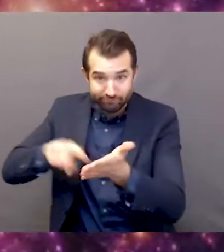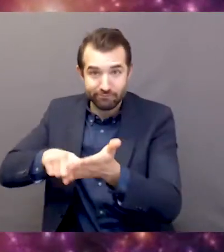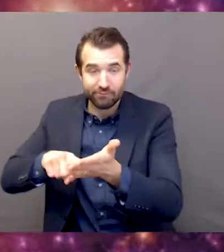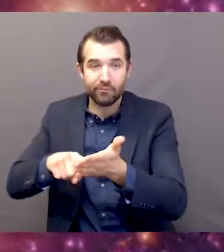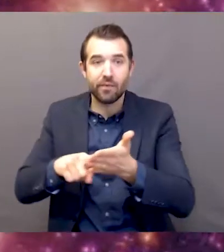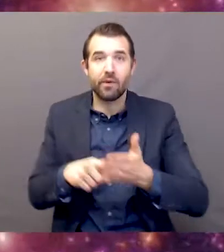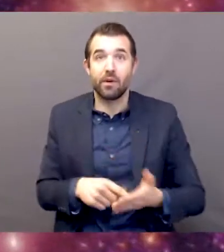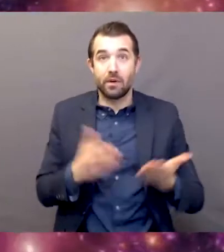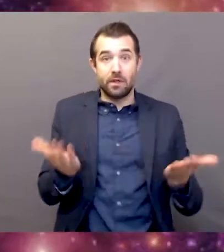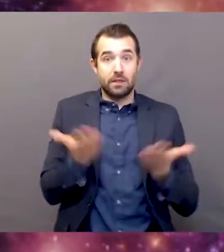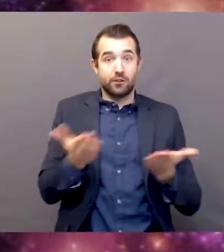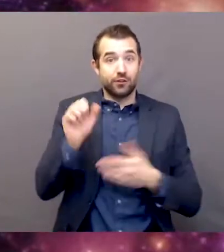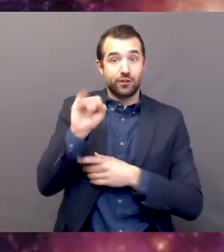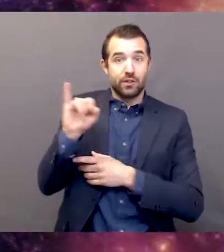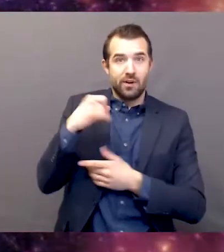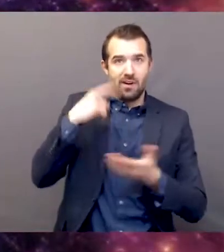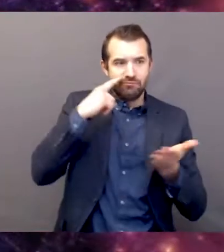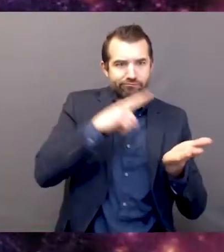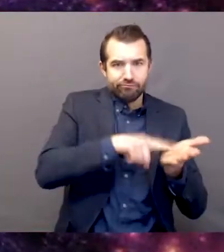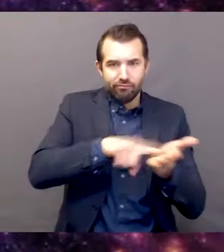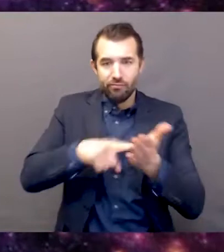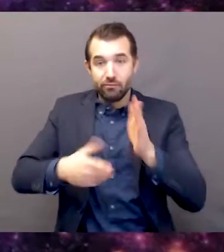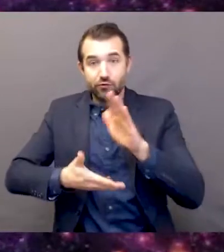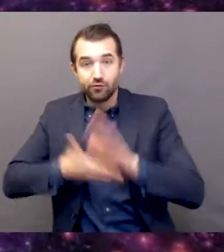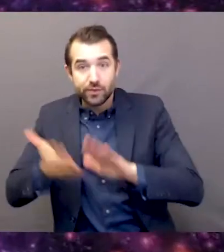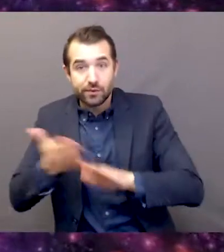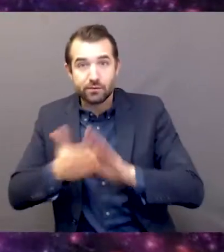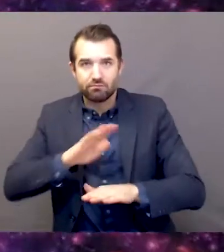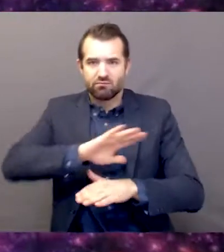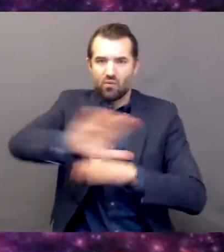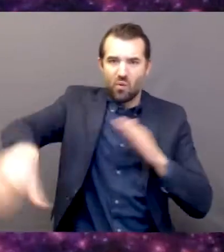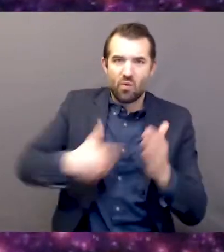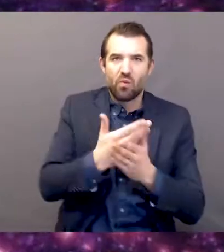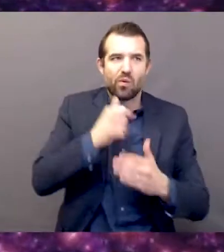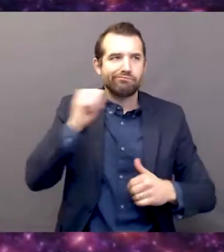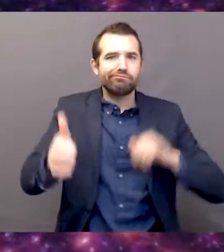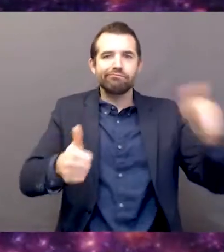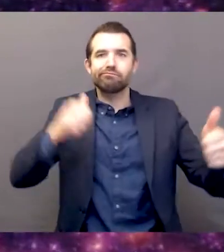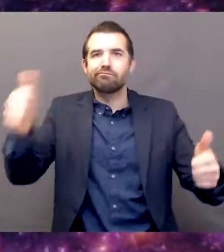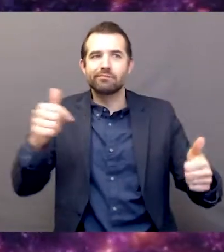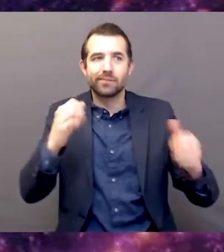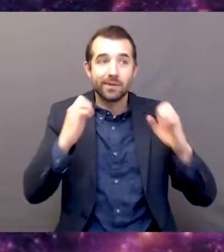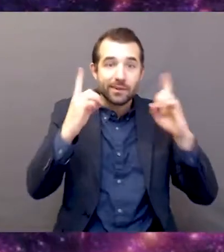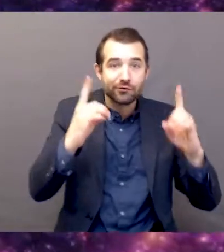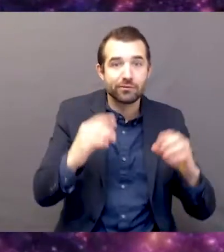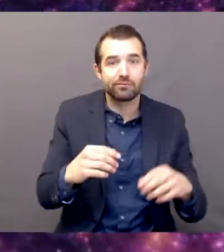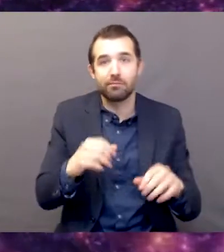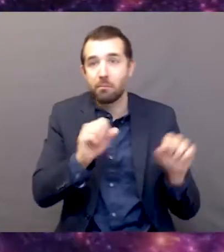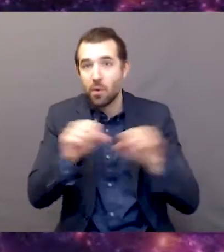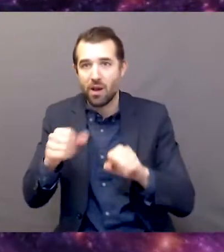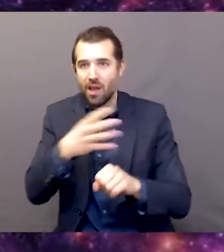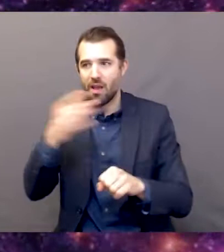Research is the engine of what we do at the Smithsonian. It powers our exhibitions, our educational capabilities, and